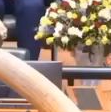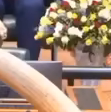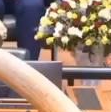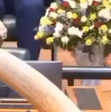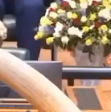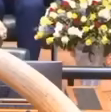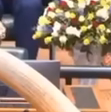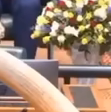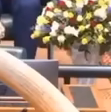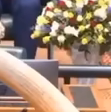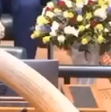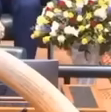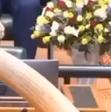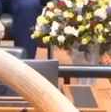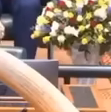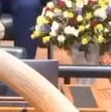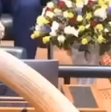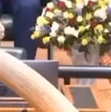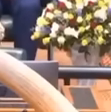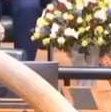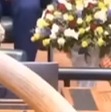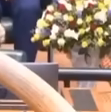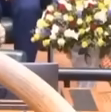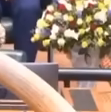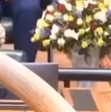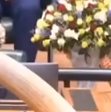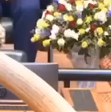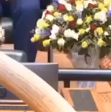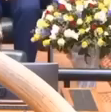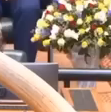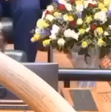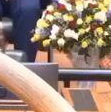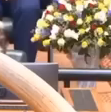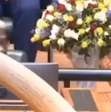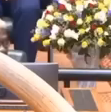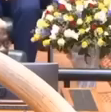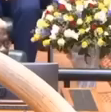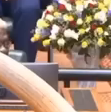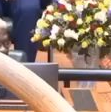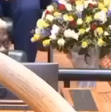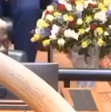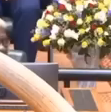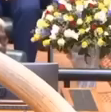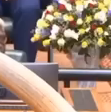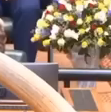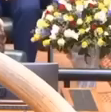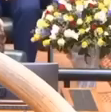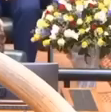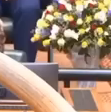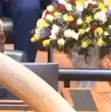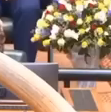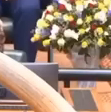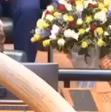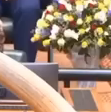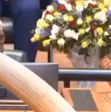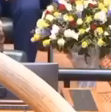Any objection? I see none. The question is agreed to. The Honorable